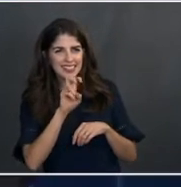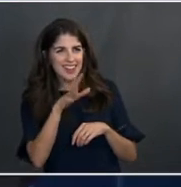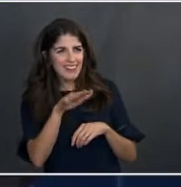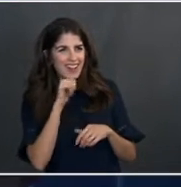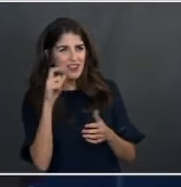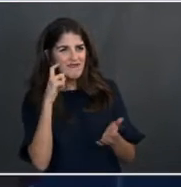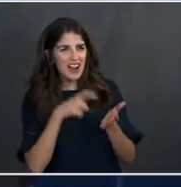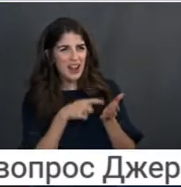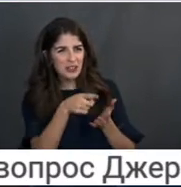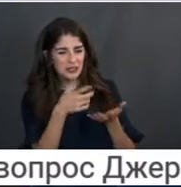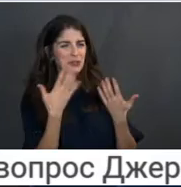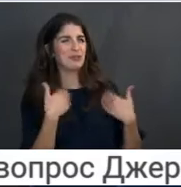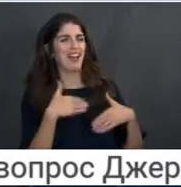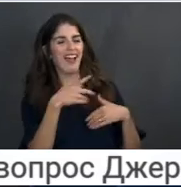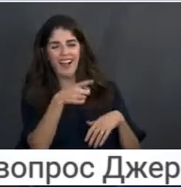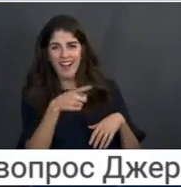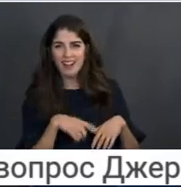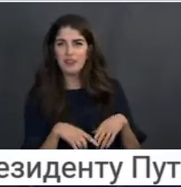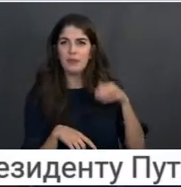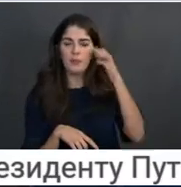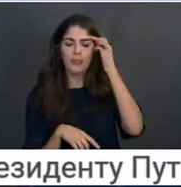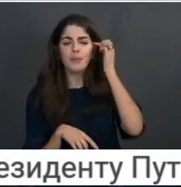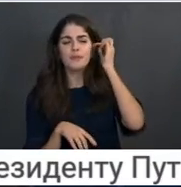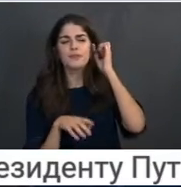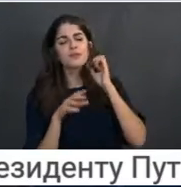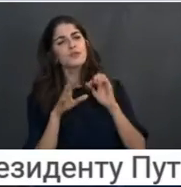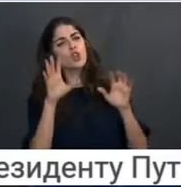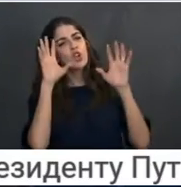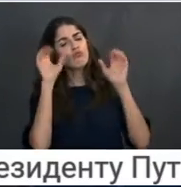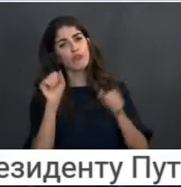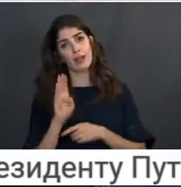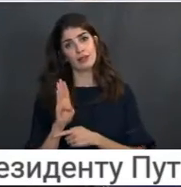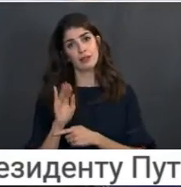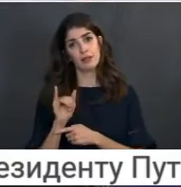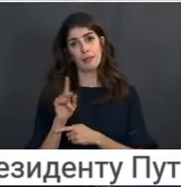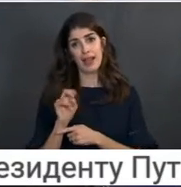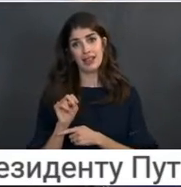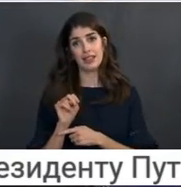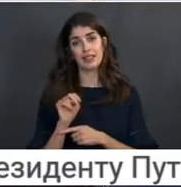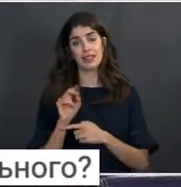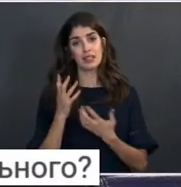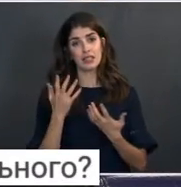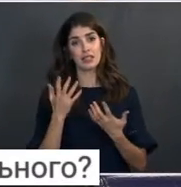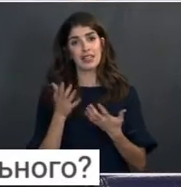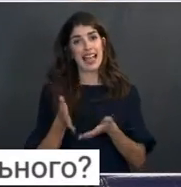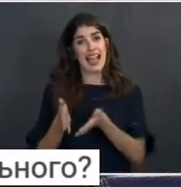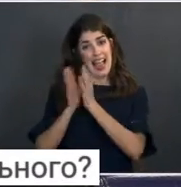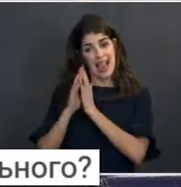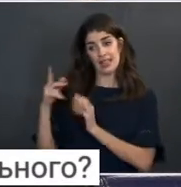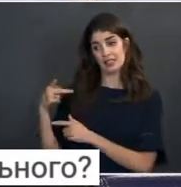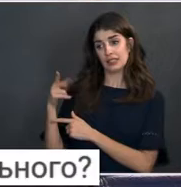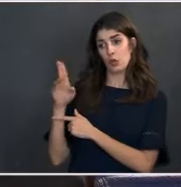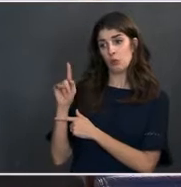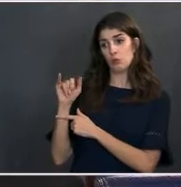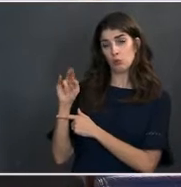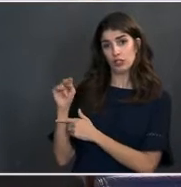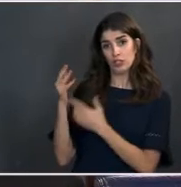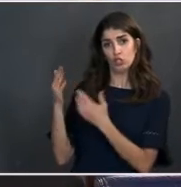your mask for a second. Just to follow up on Jeremy's question, Yes. Did President Biden specifically call on President Putin to release Alexei